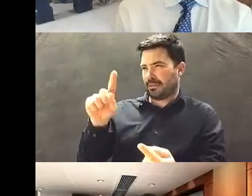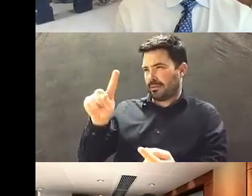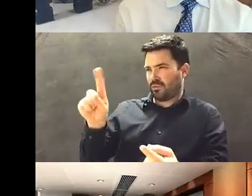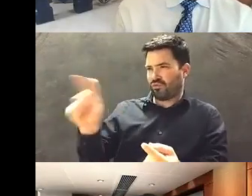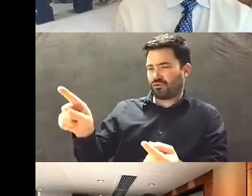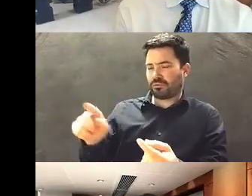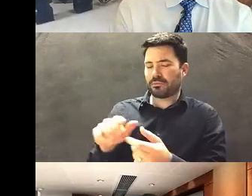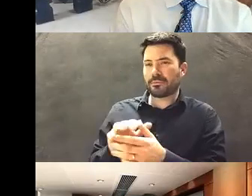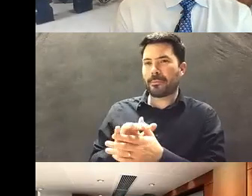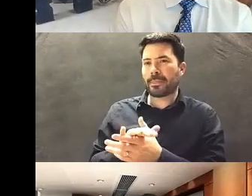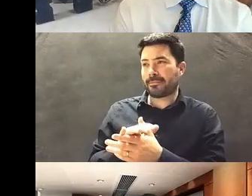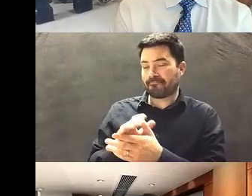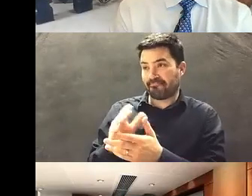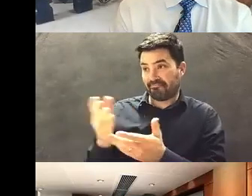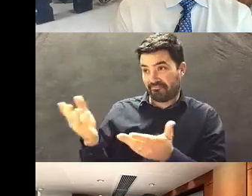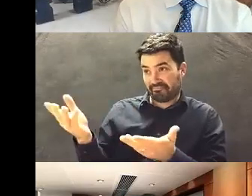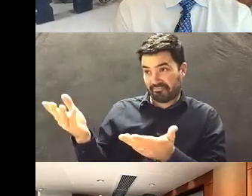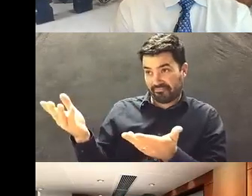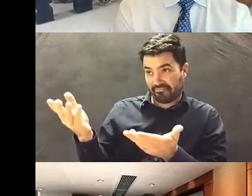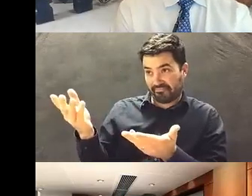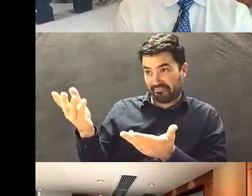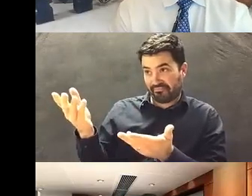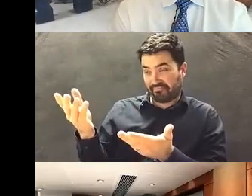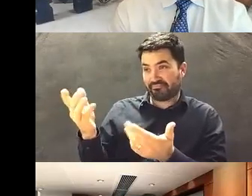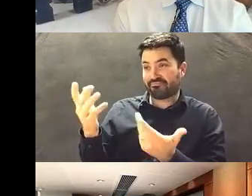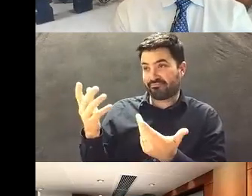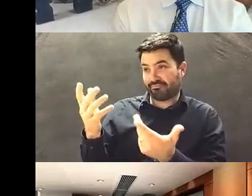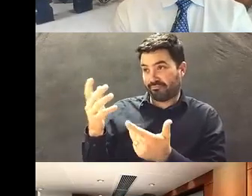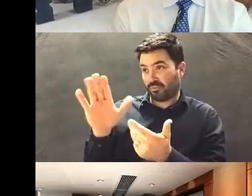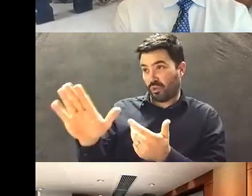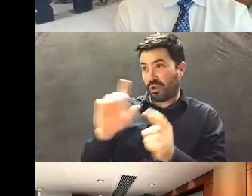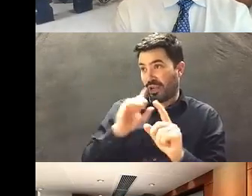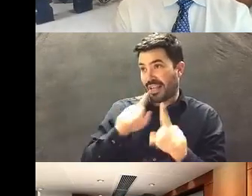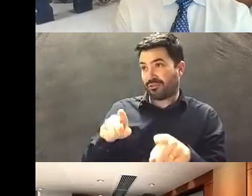and you can see what the appropriate response is at this point in time.